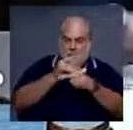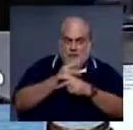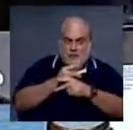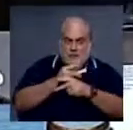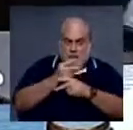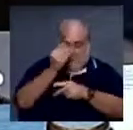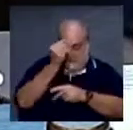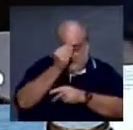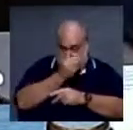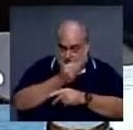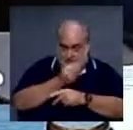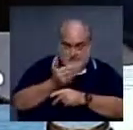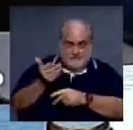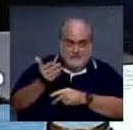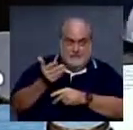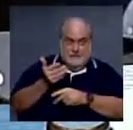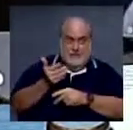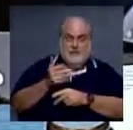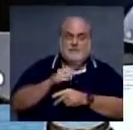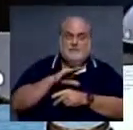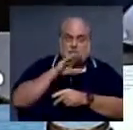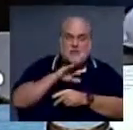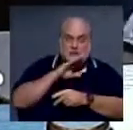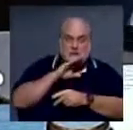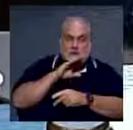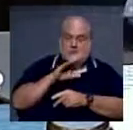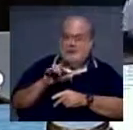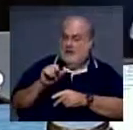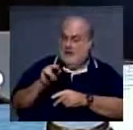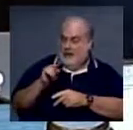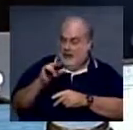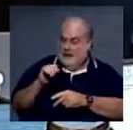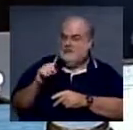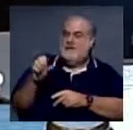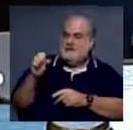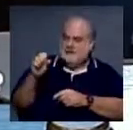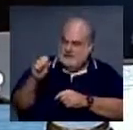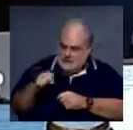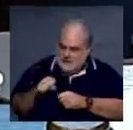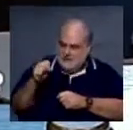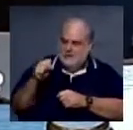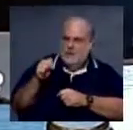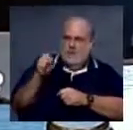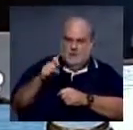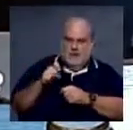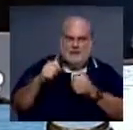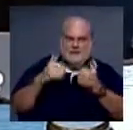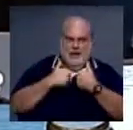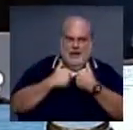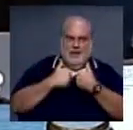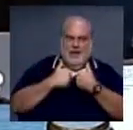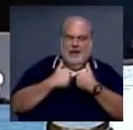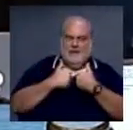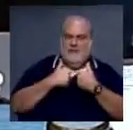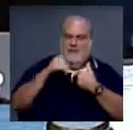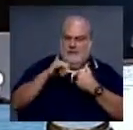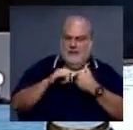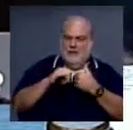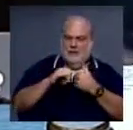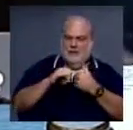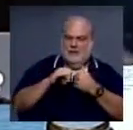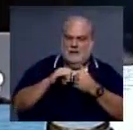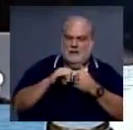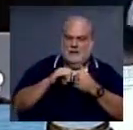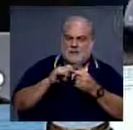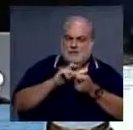tell you it's an extraordinarily frustrating issue. So, Lance, yes, we need to have something done about some of those, or to try and make sure